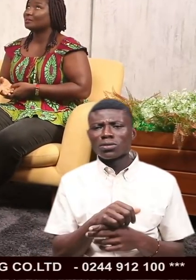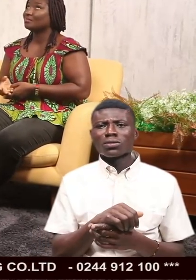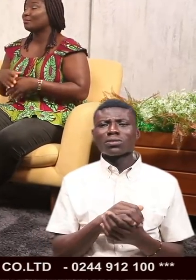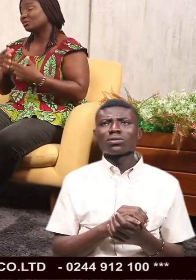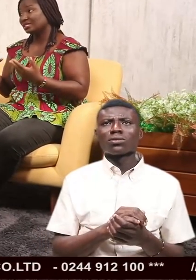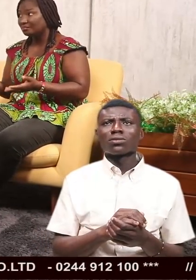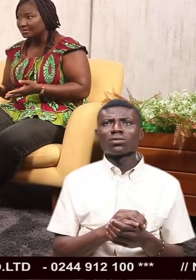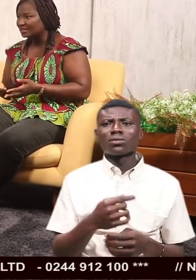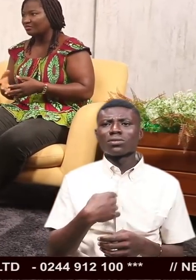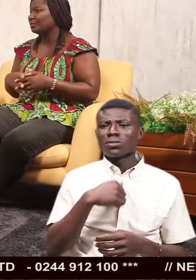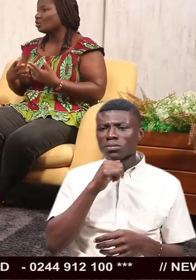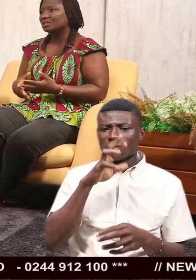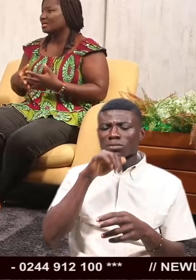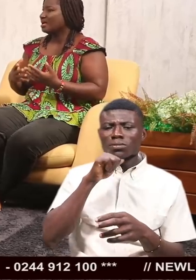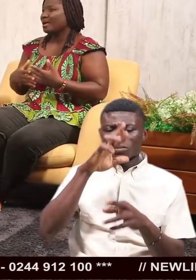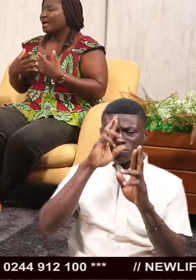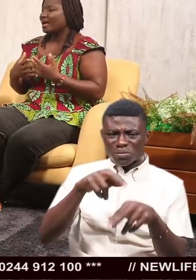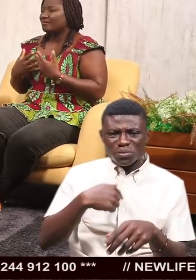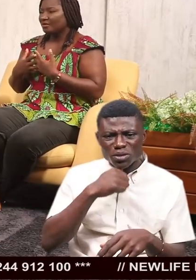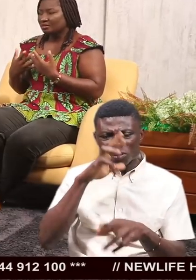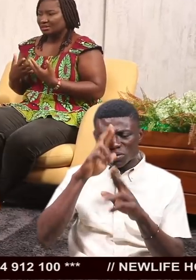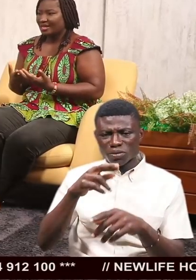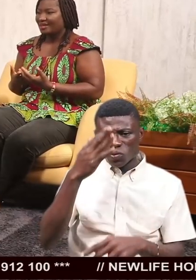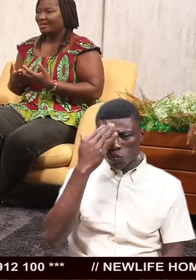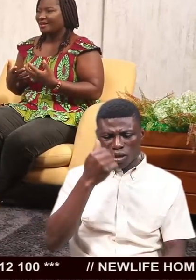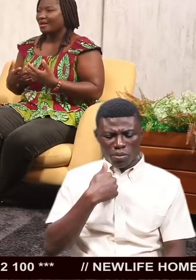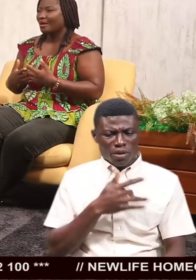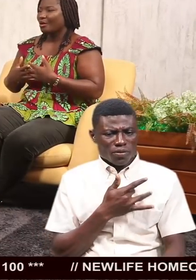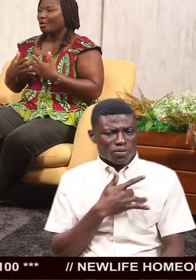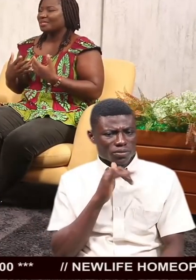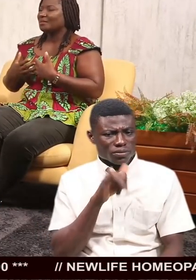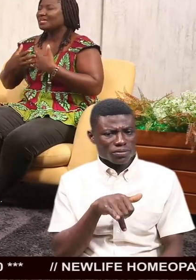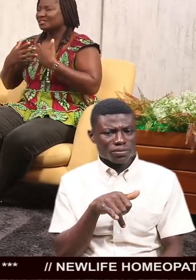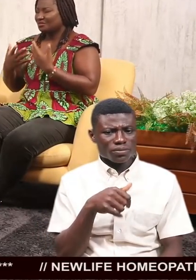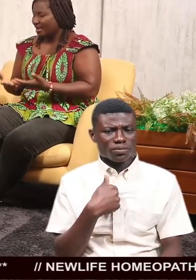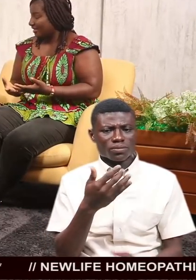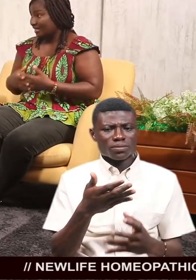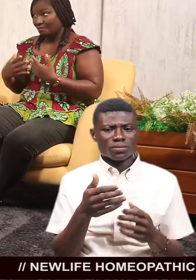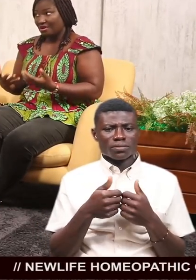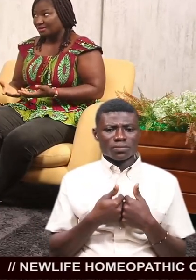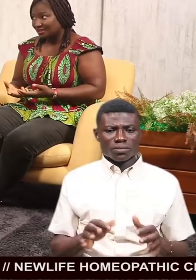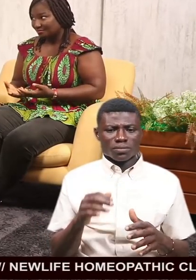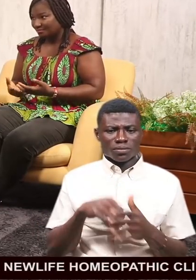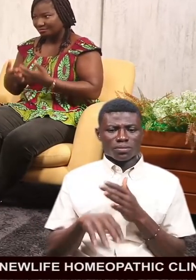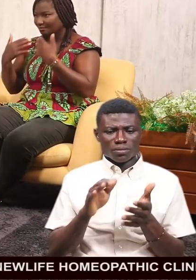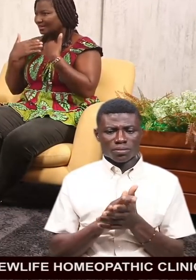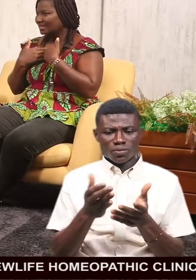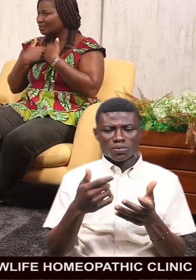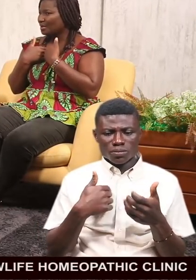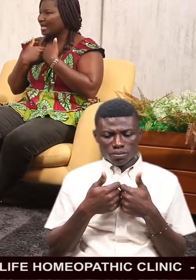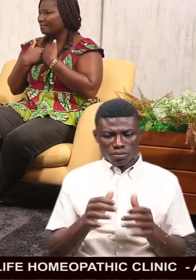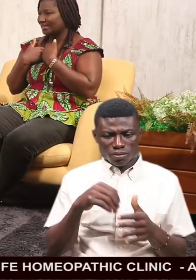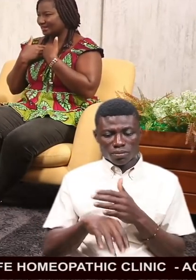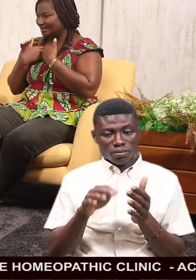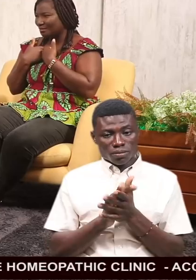what's the word I'm not submissive because I felt say a person measure in the marriage